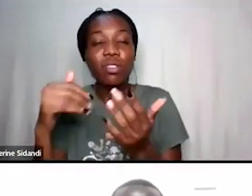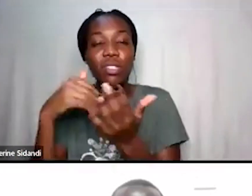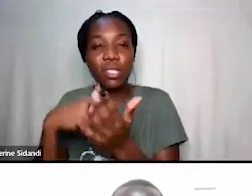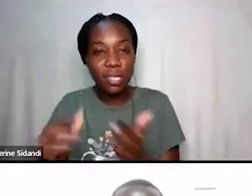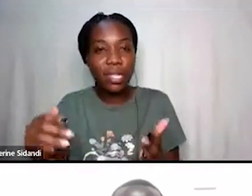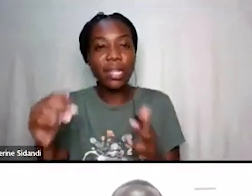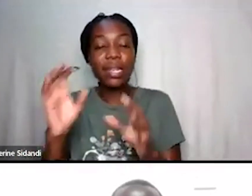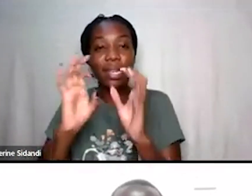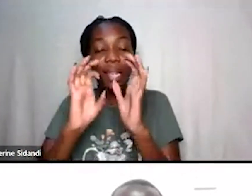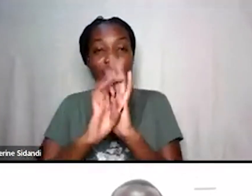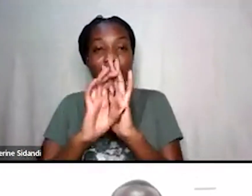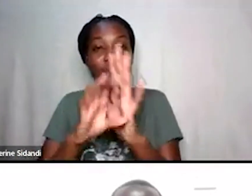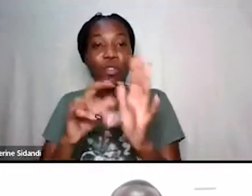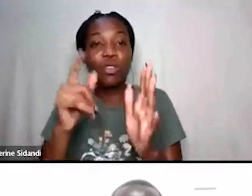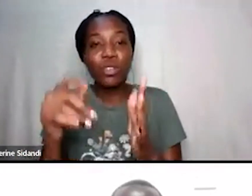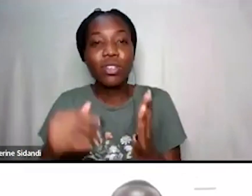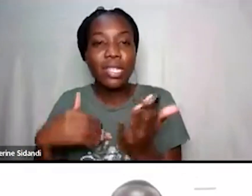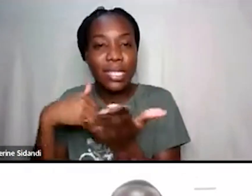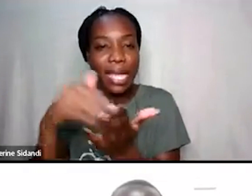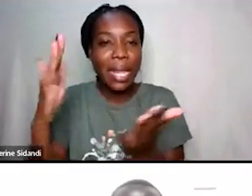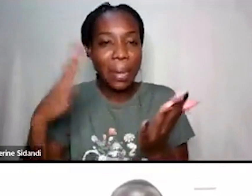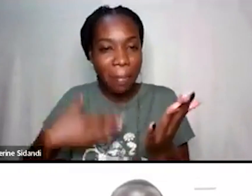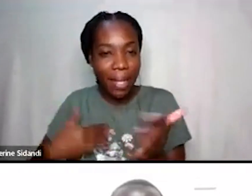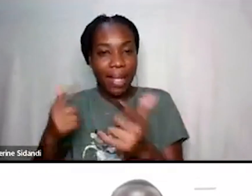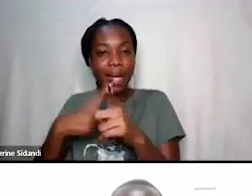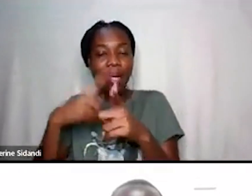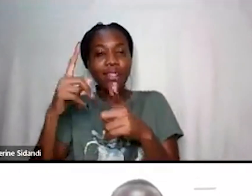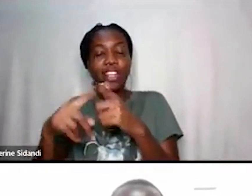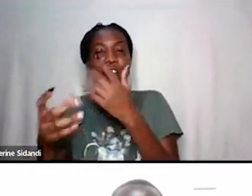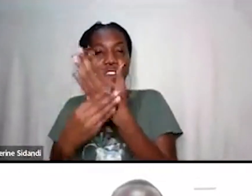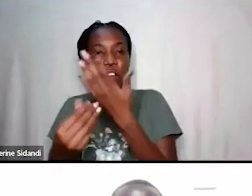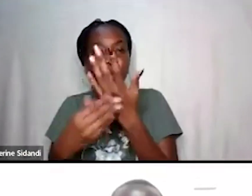grace@tarasolutions.co.ke and copy Frank at